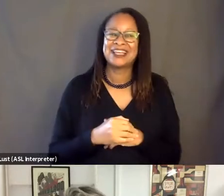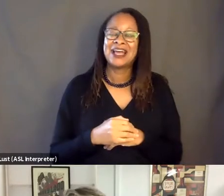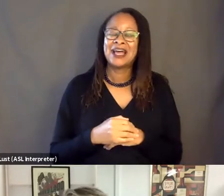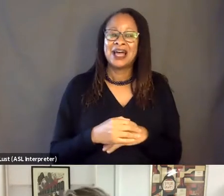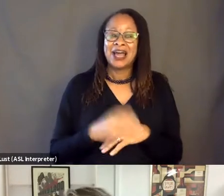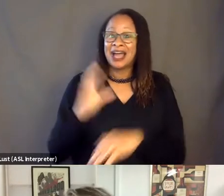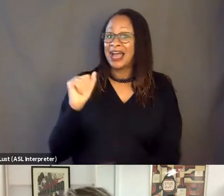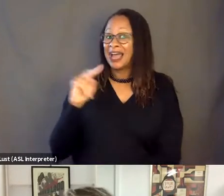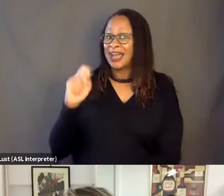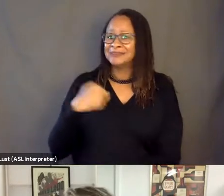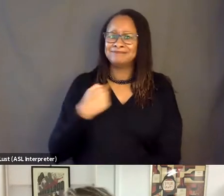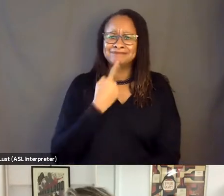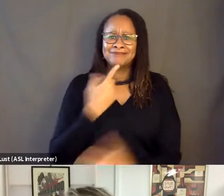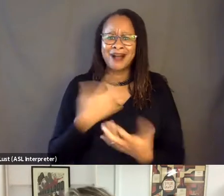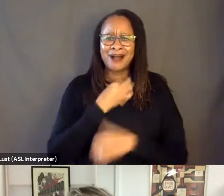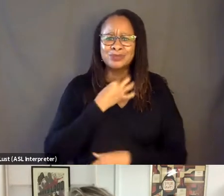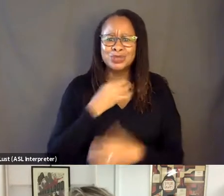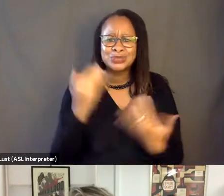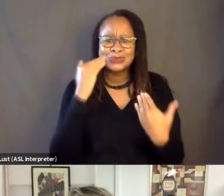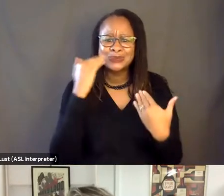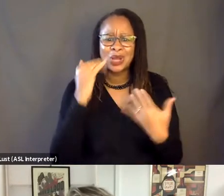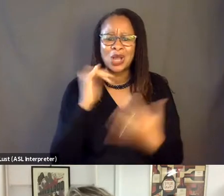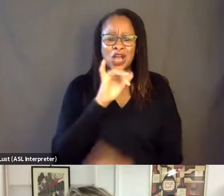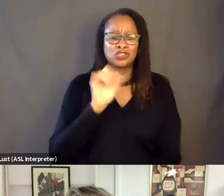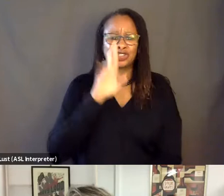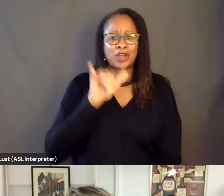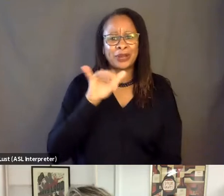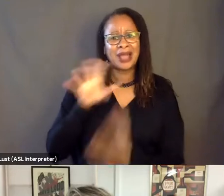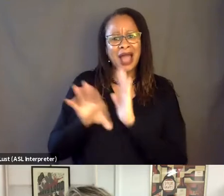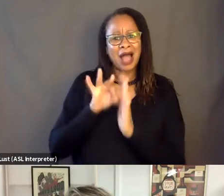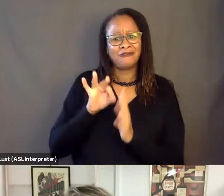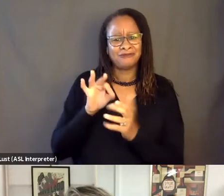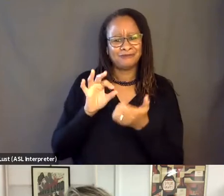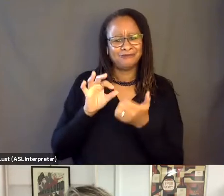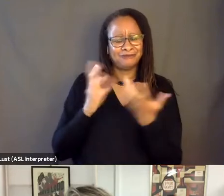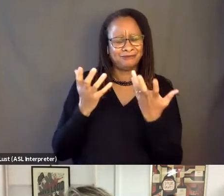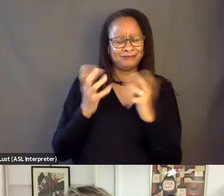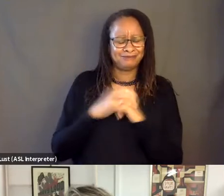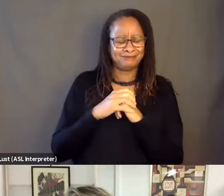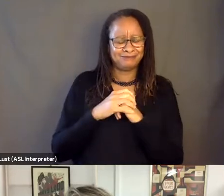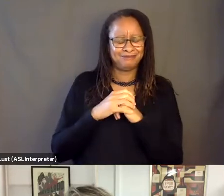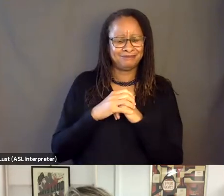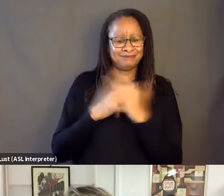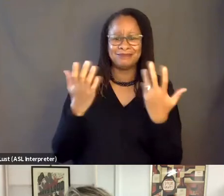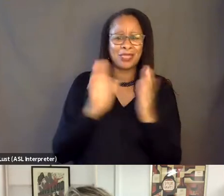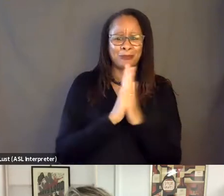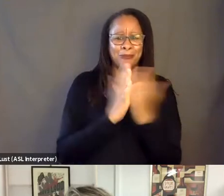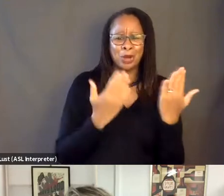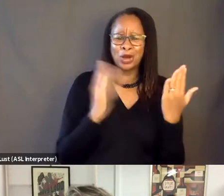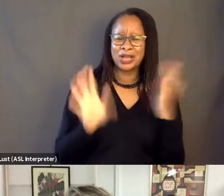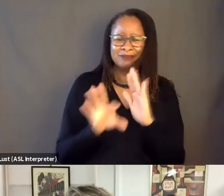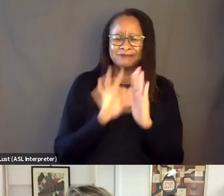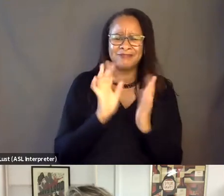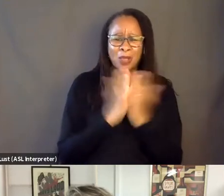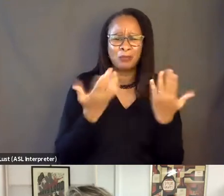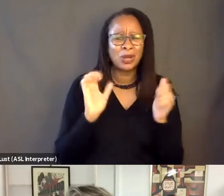very curious to know, Jerry, how you found out about this book, I have to imagine, that